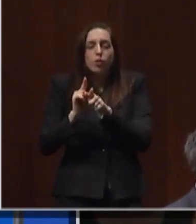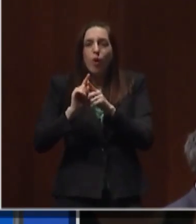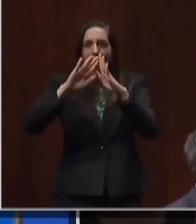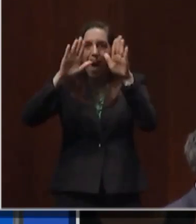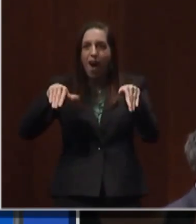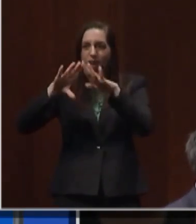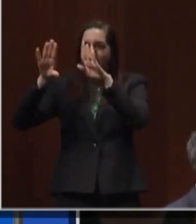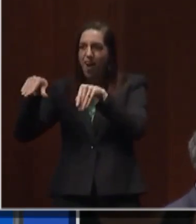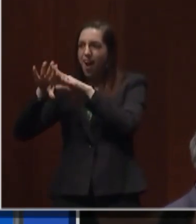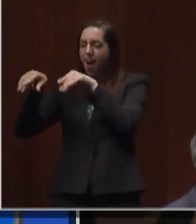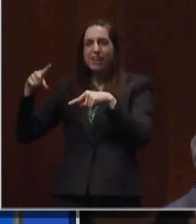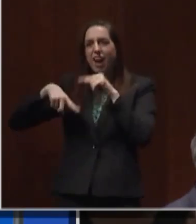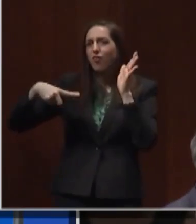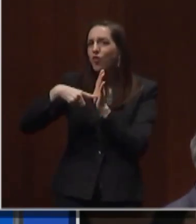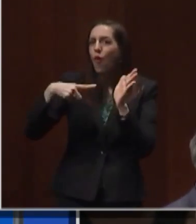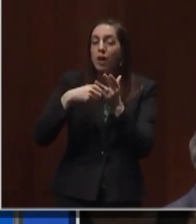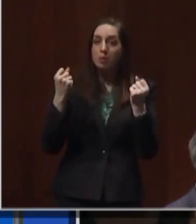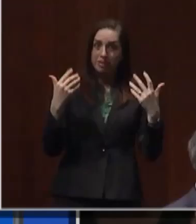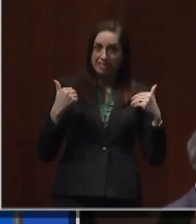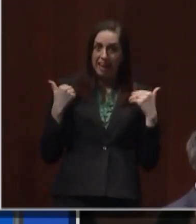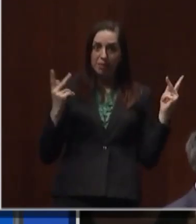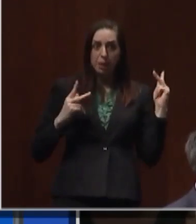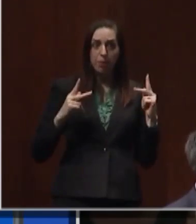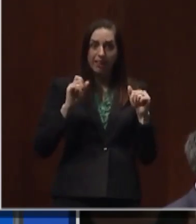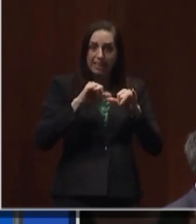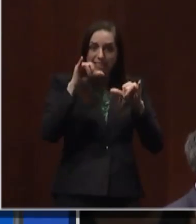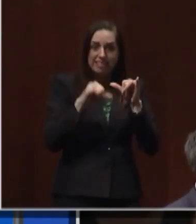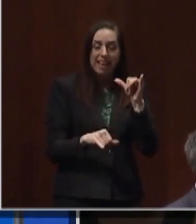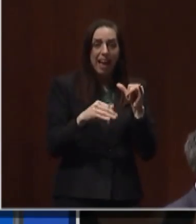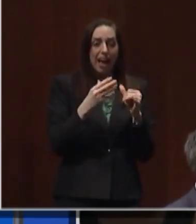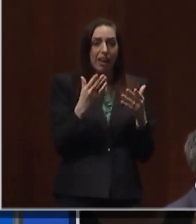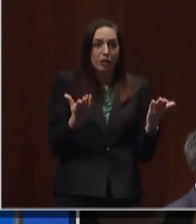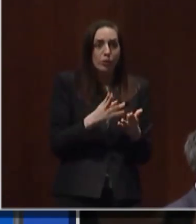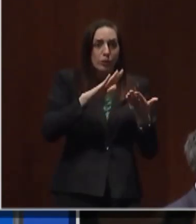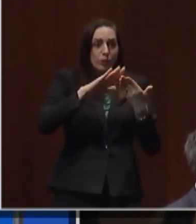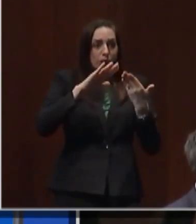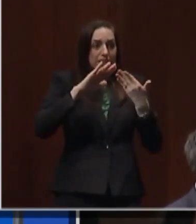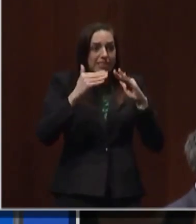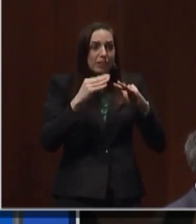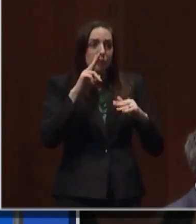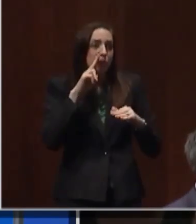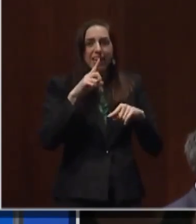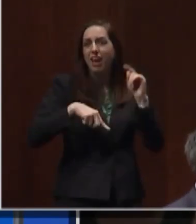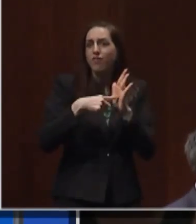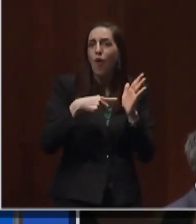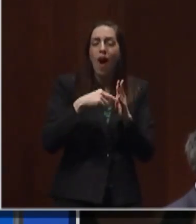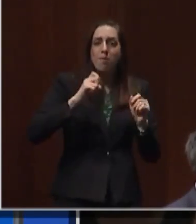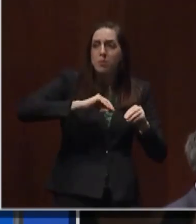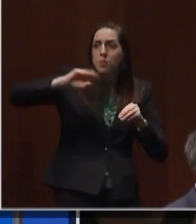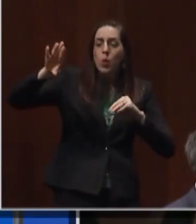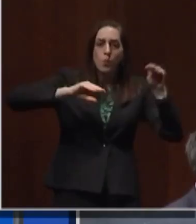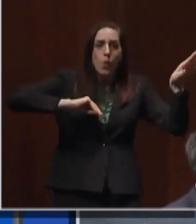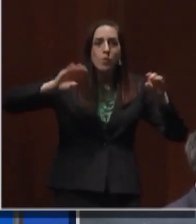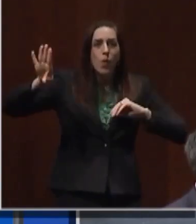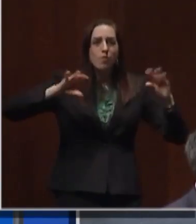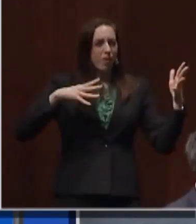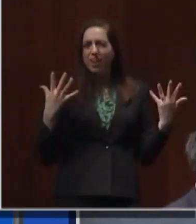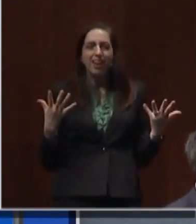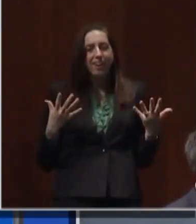are moving outside Houston because they cannot find homes they can afford within this city.